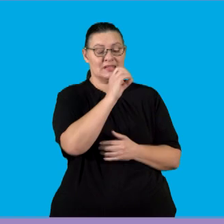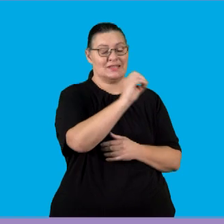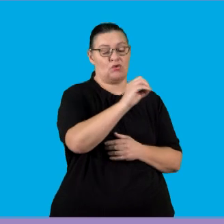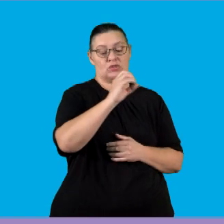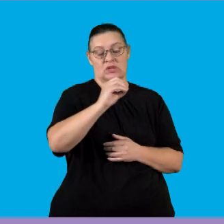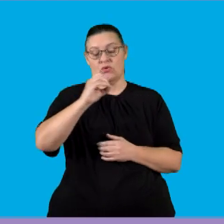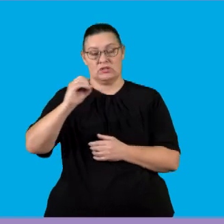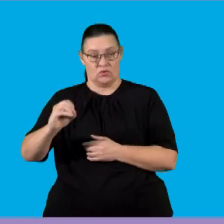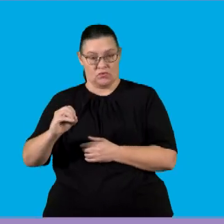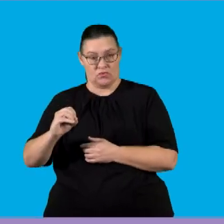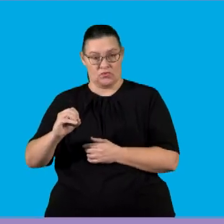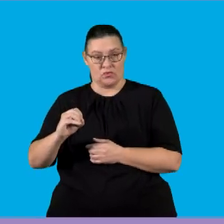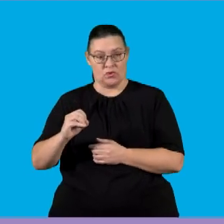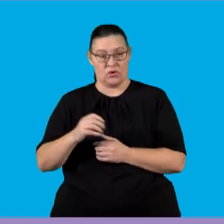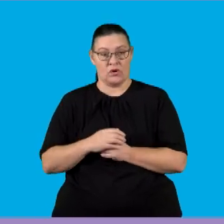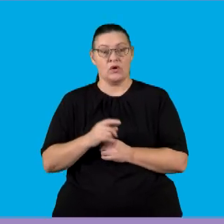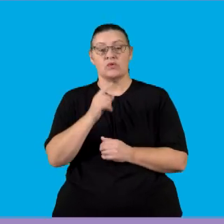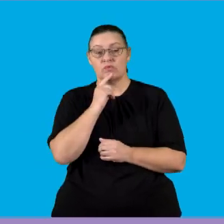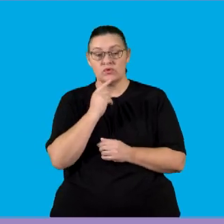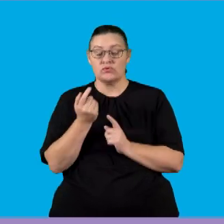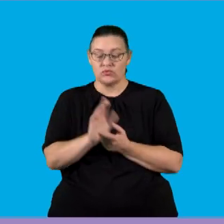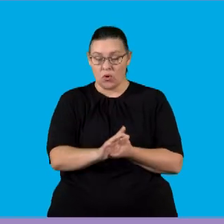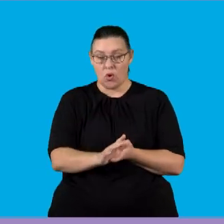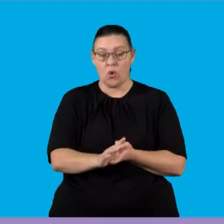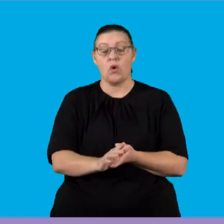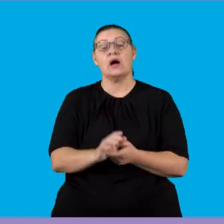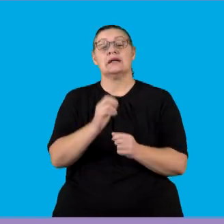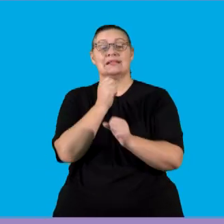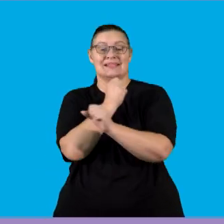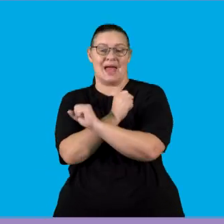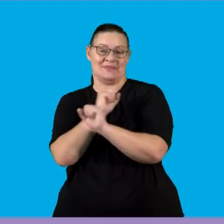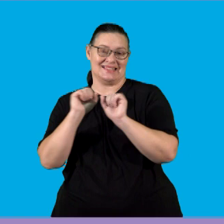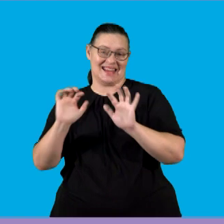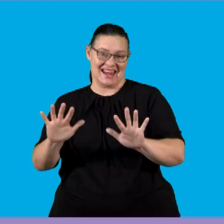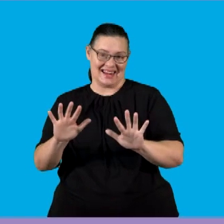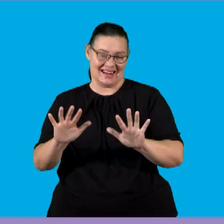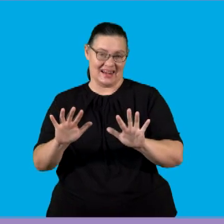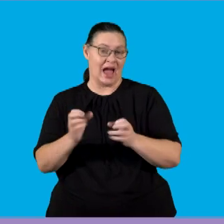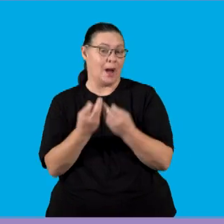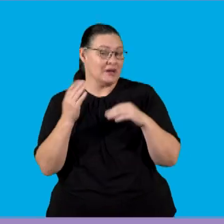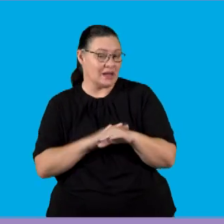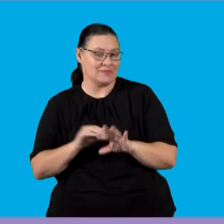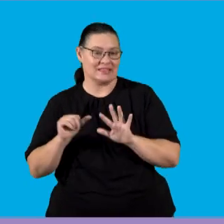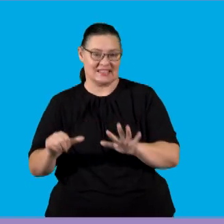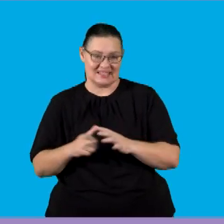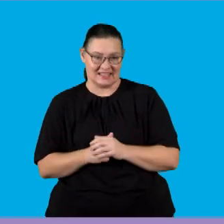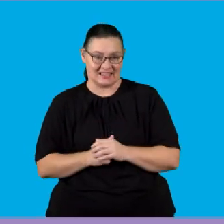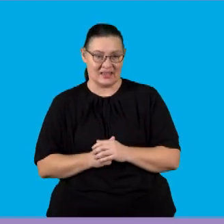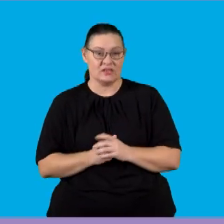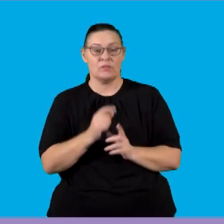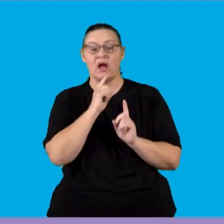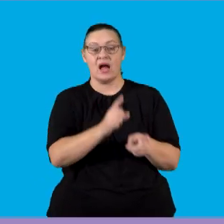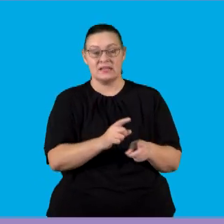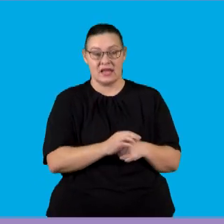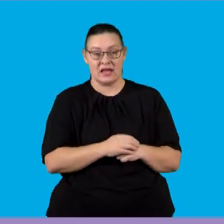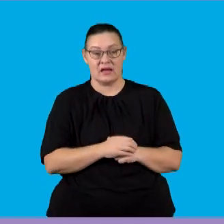place our zeros to show that we have multiplied by 10 6 times. So that is going to give us